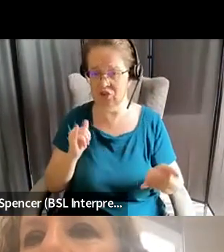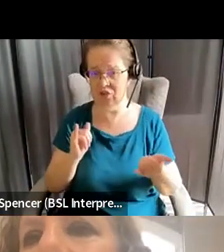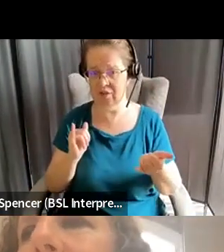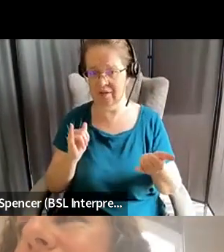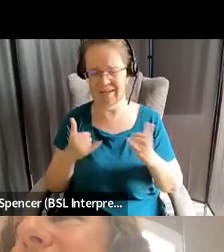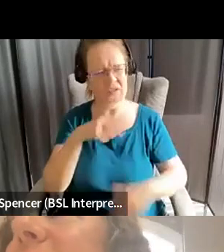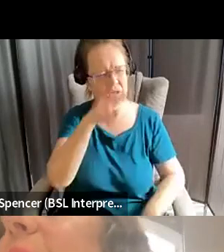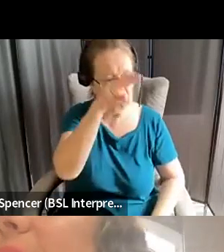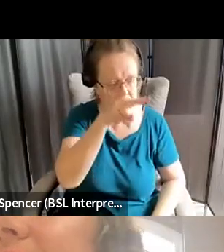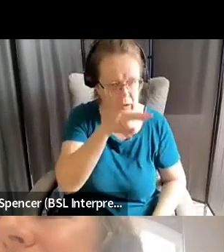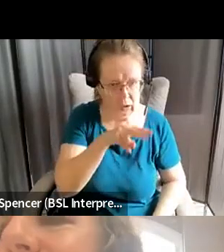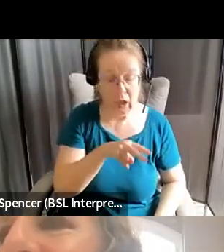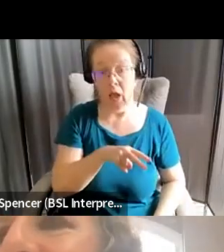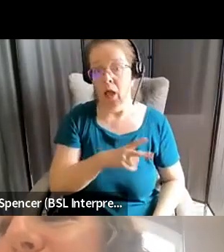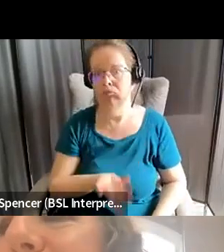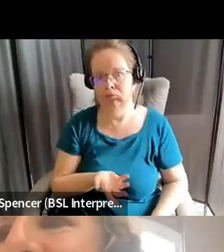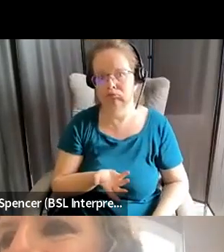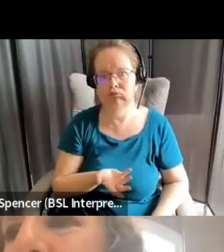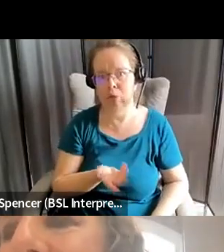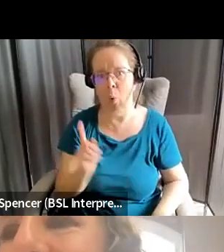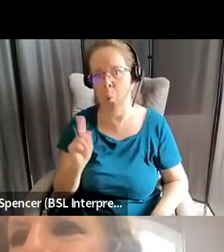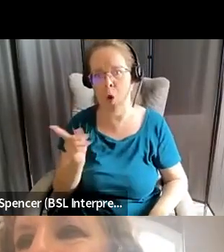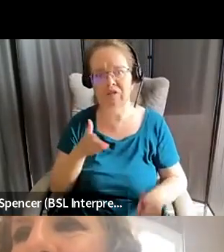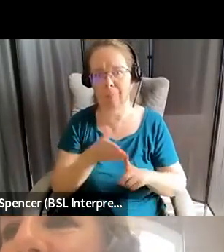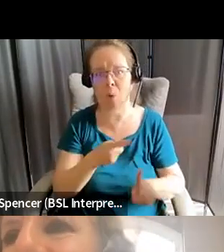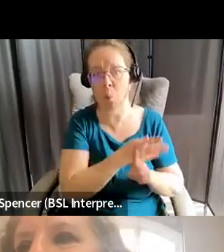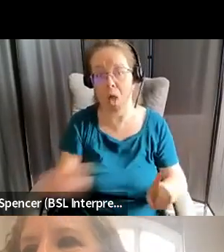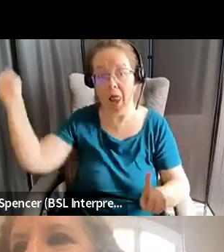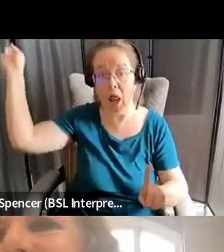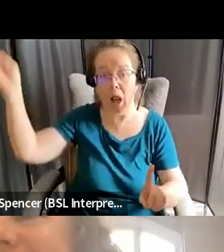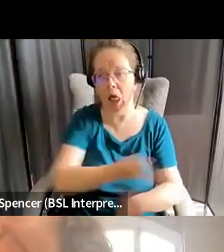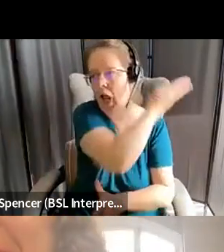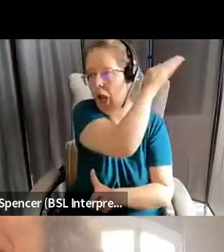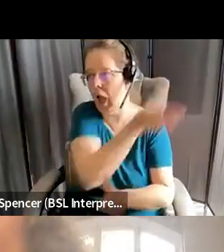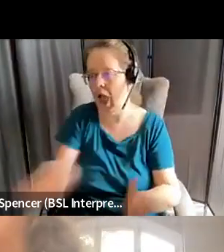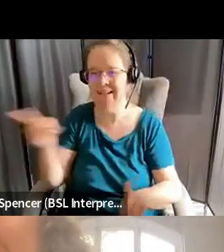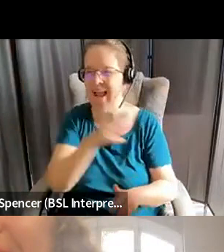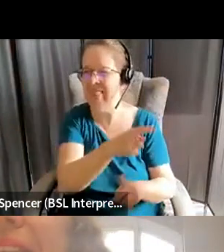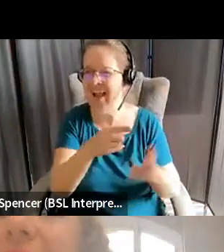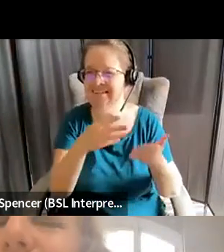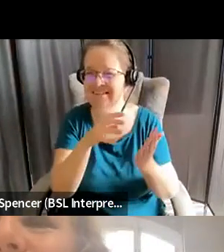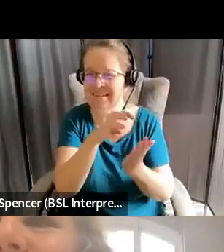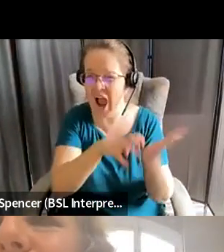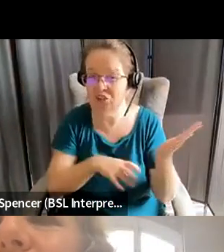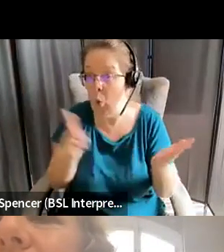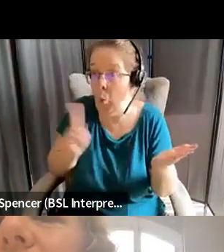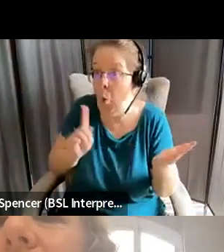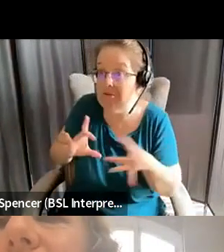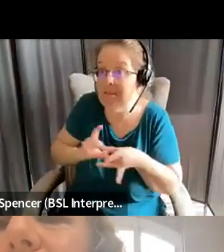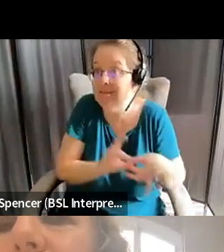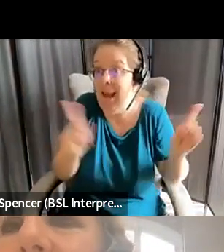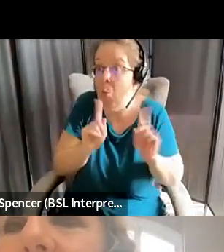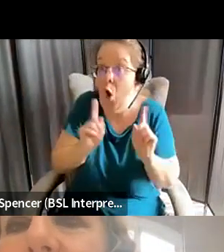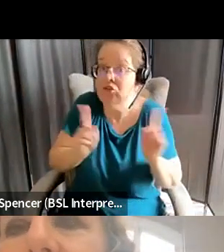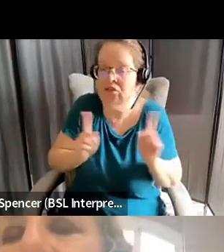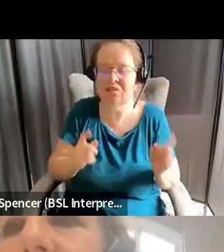and I'm like, oh, what is the point? Like, are they just going to get to the point? Can someone tell me what this article is actually about? And that sort of thing. So a lot